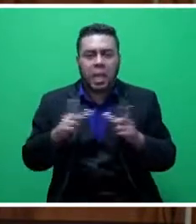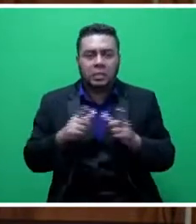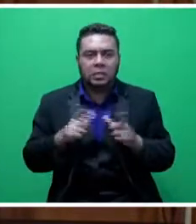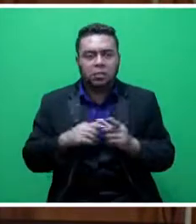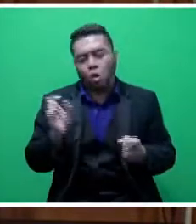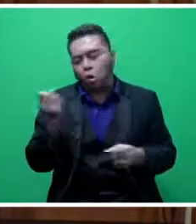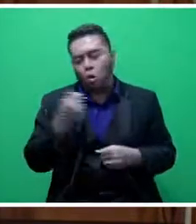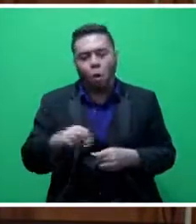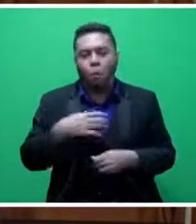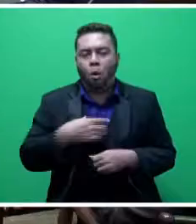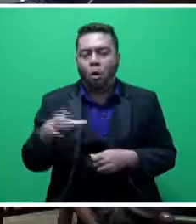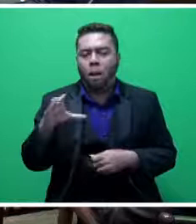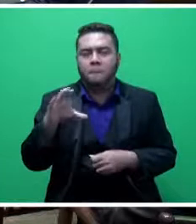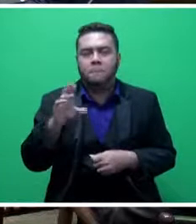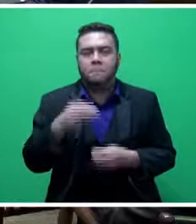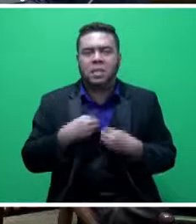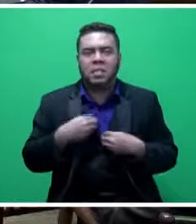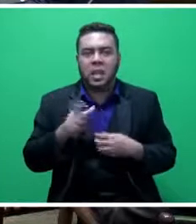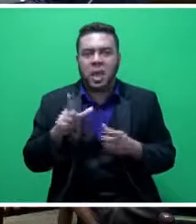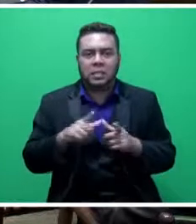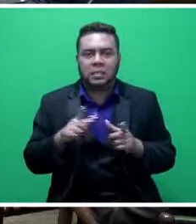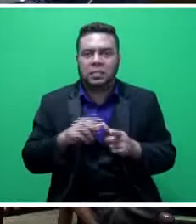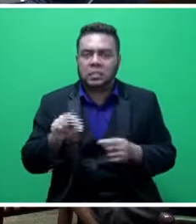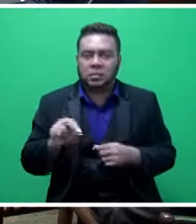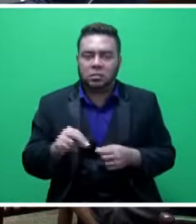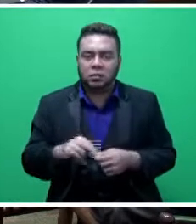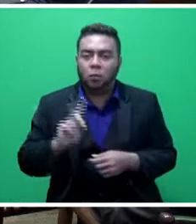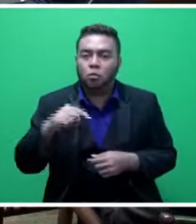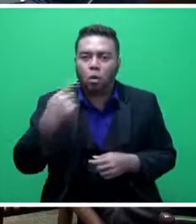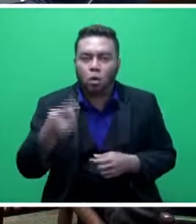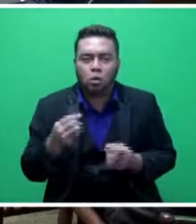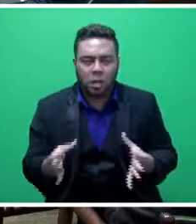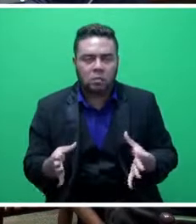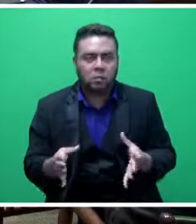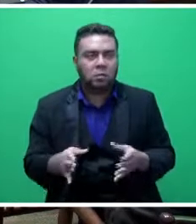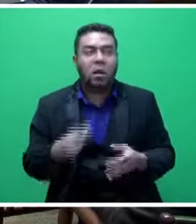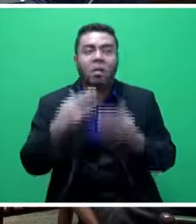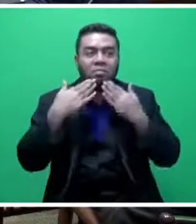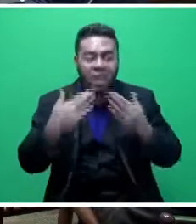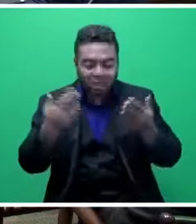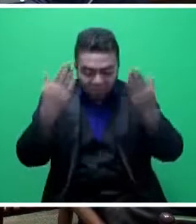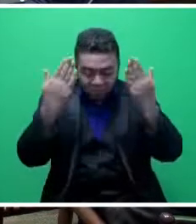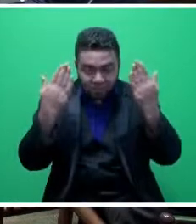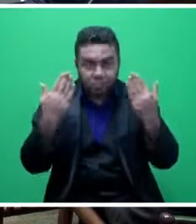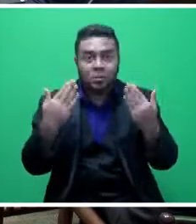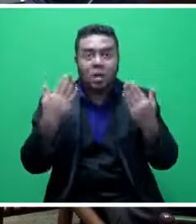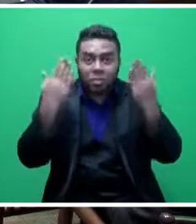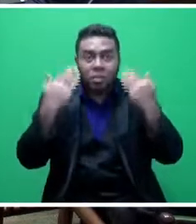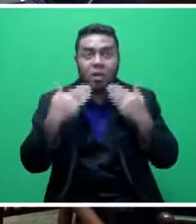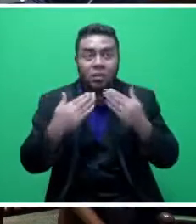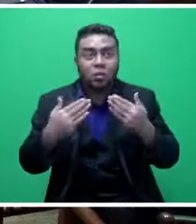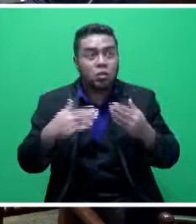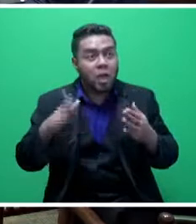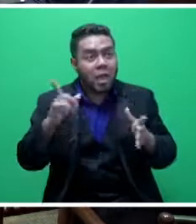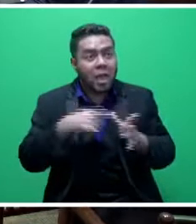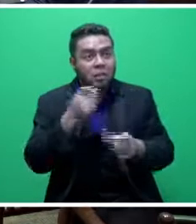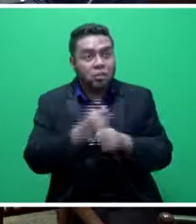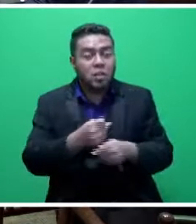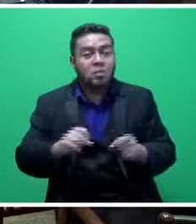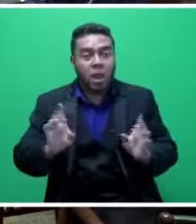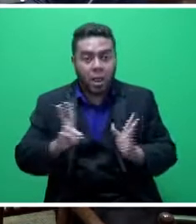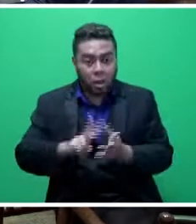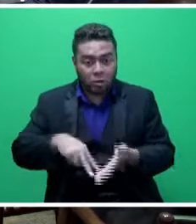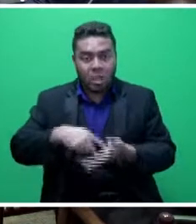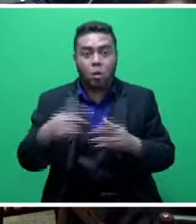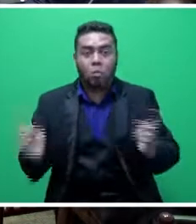Speaker, sir. I thank the Honourable Attorney General. The floor is now open for debate on this